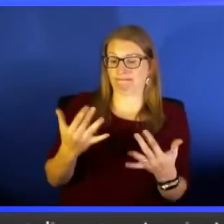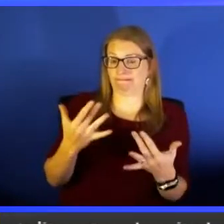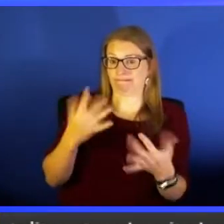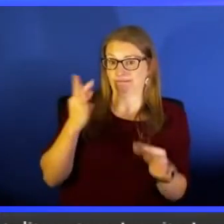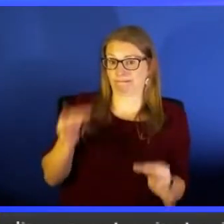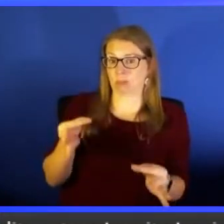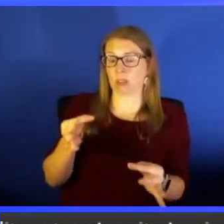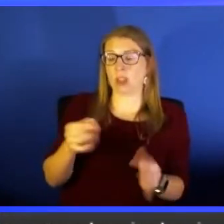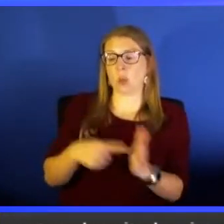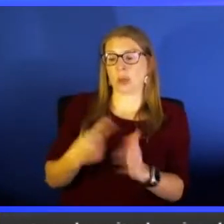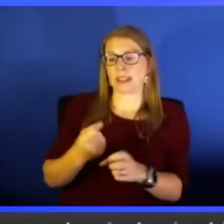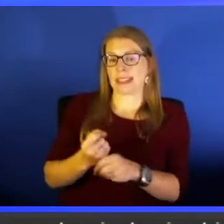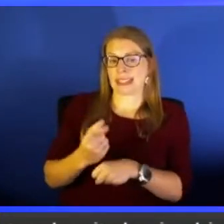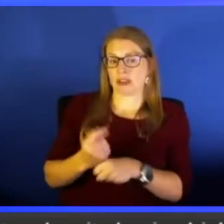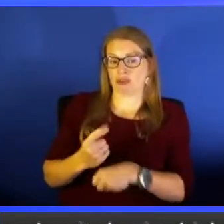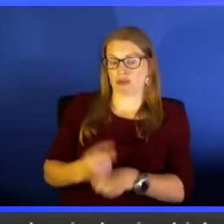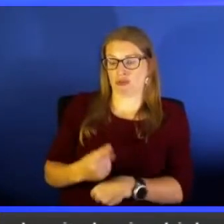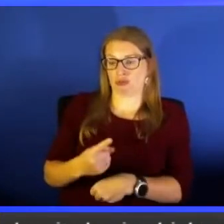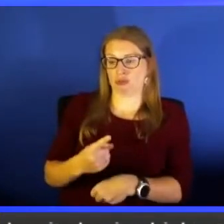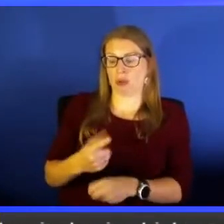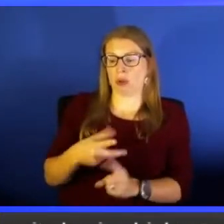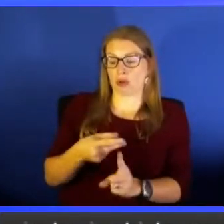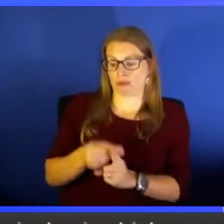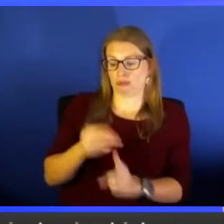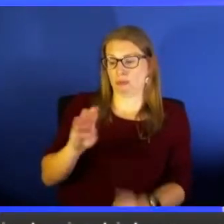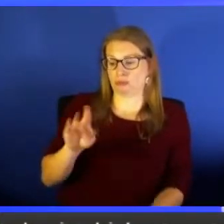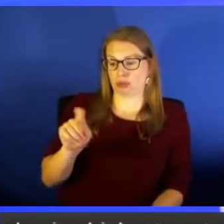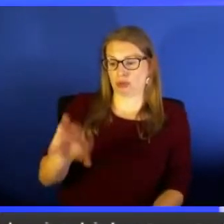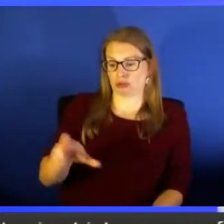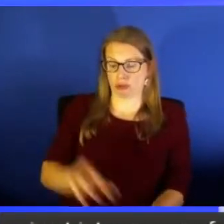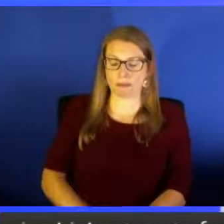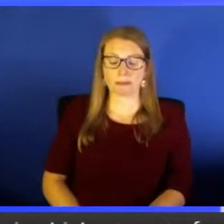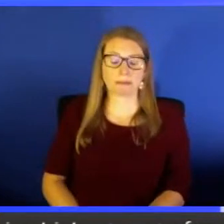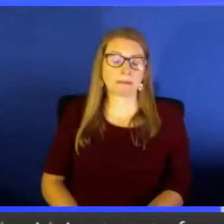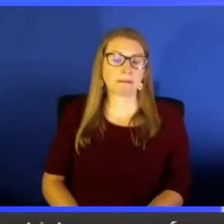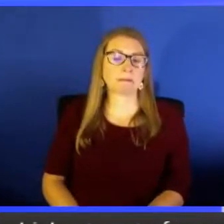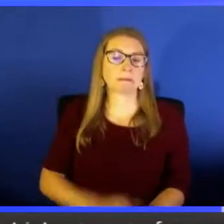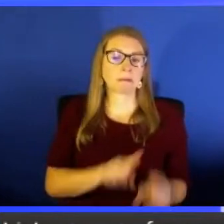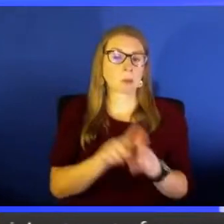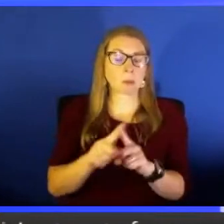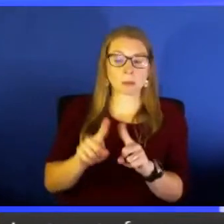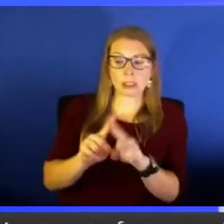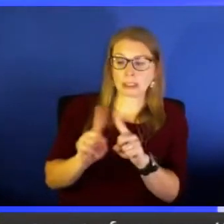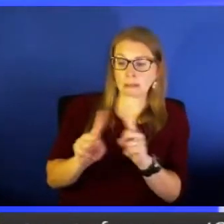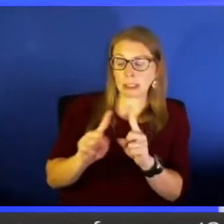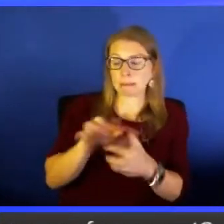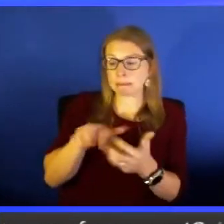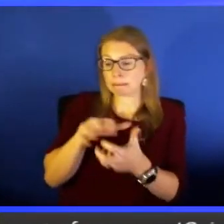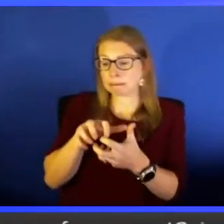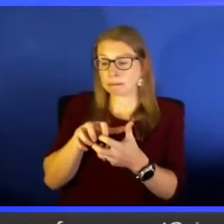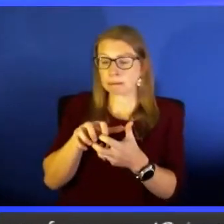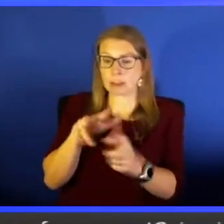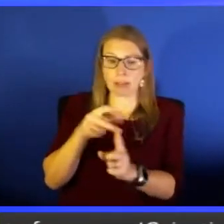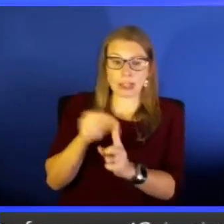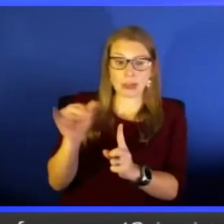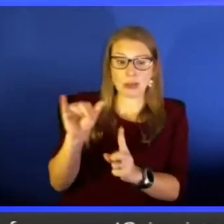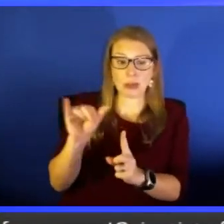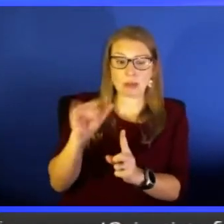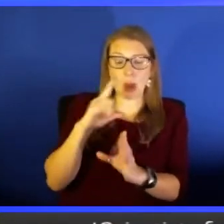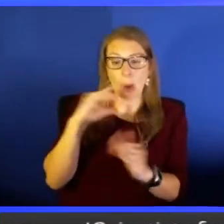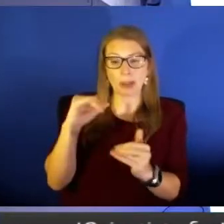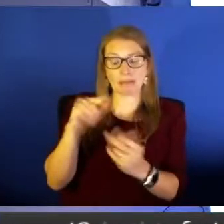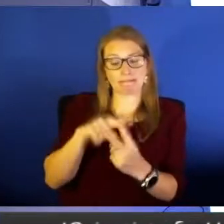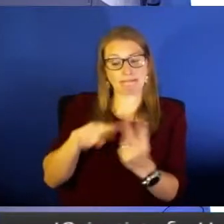once a year shot, once a year boost. But again, we are also looking at different formulations of the vaccine too, so hopefully that will help as well. Her